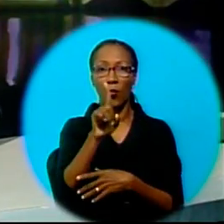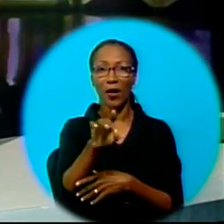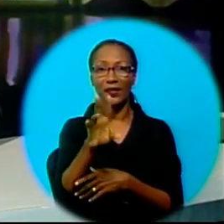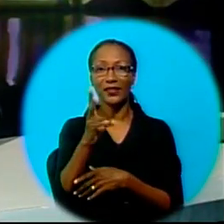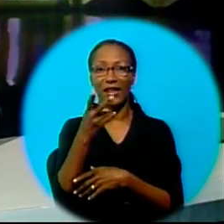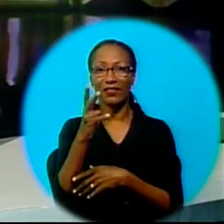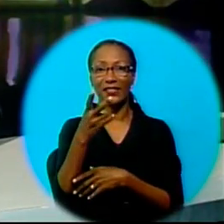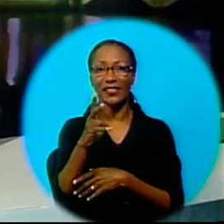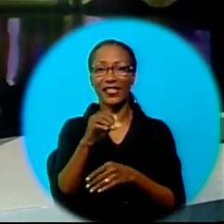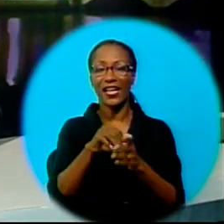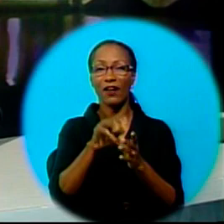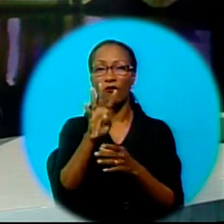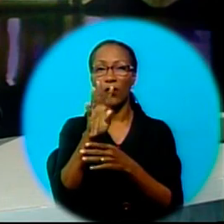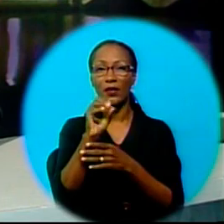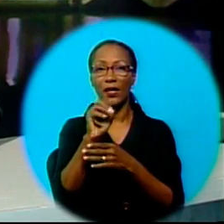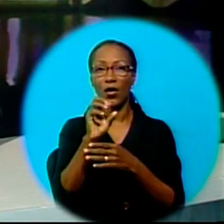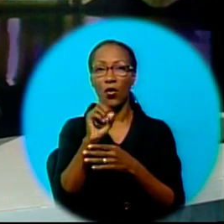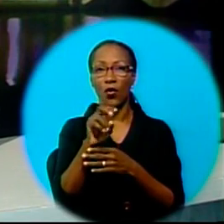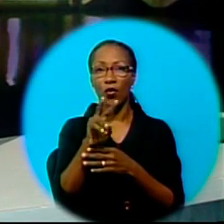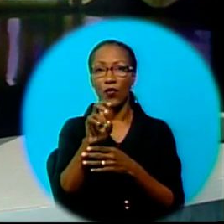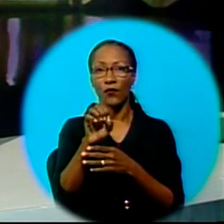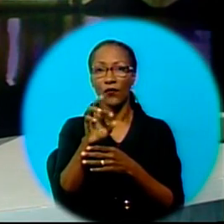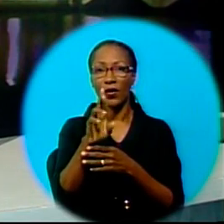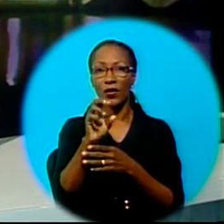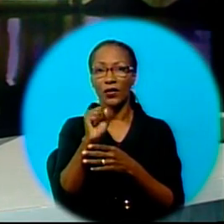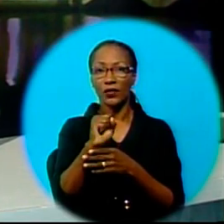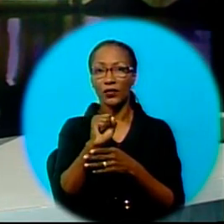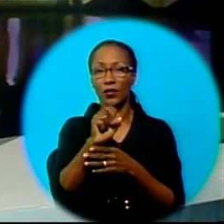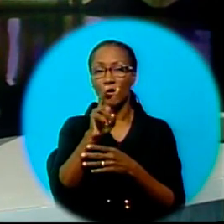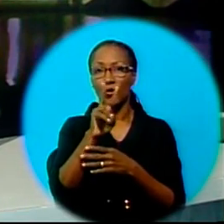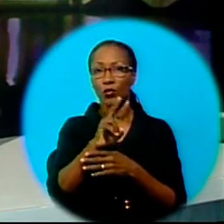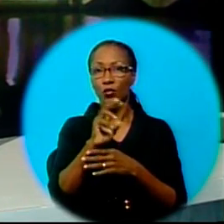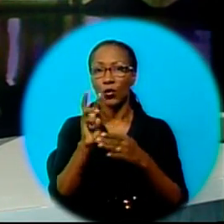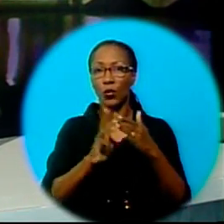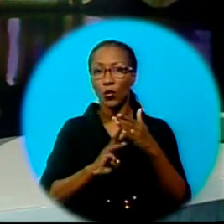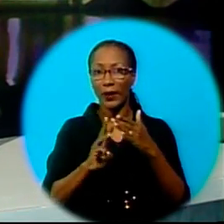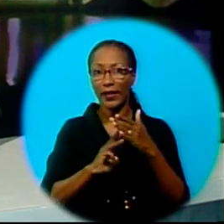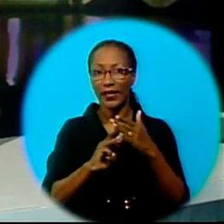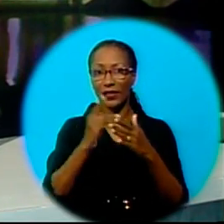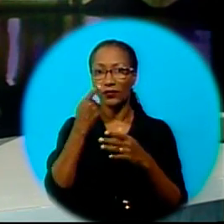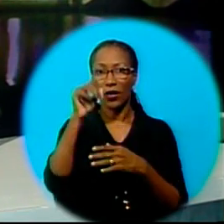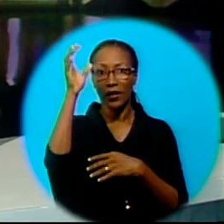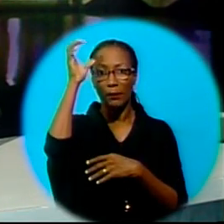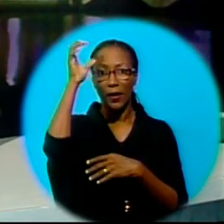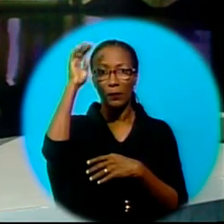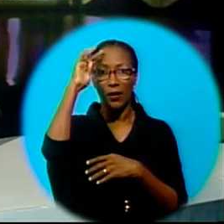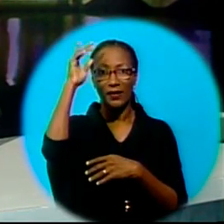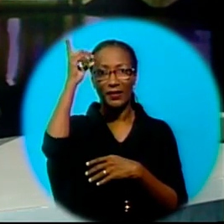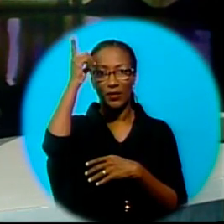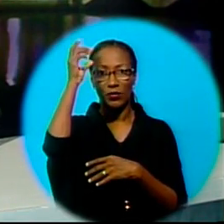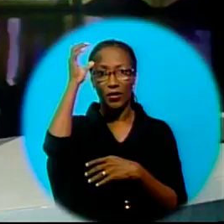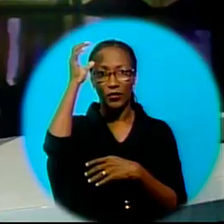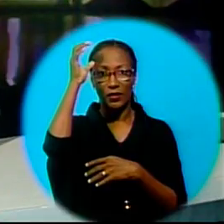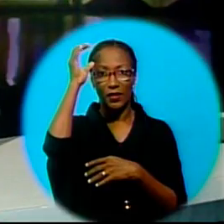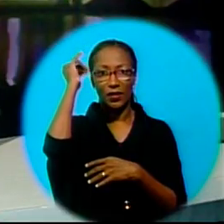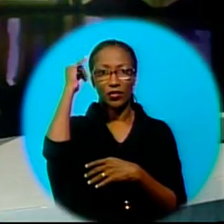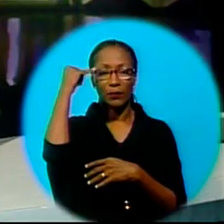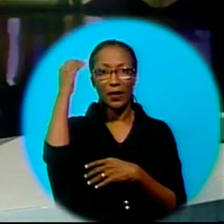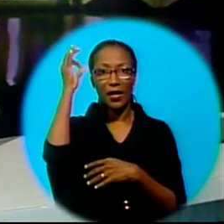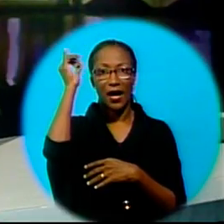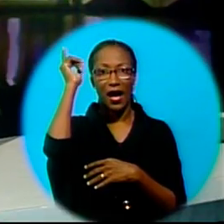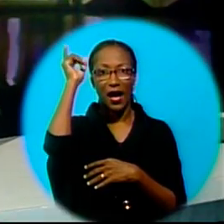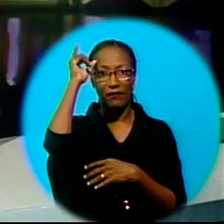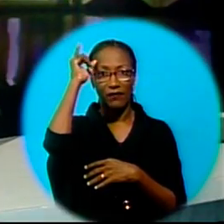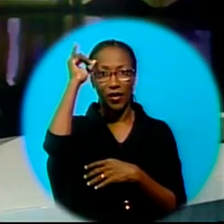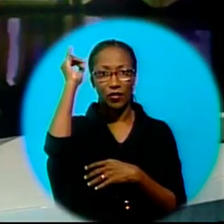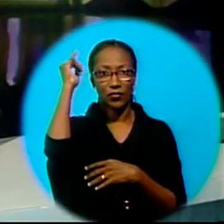117 in exactly 40 overs. There were 2 wickets apiece for Kamari Boyce, Desmond Currency and Jamar Eiffel. Javon Grosvenor was